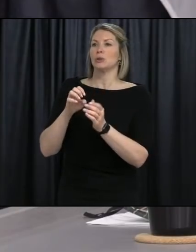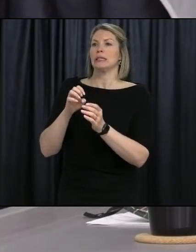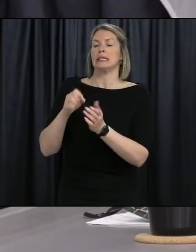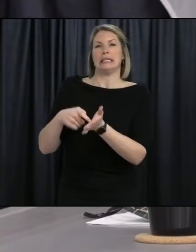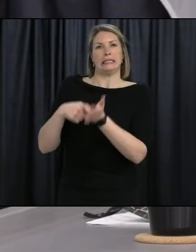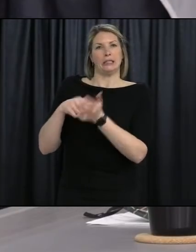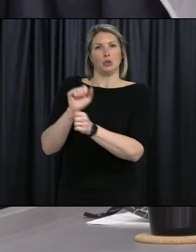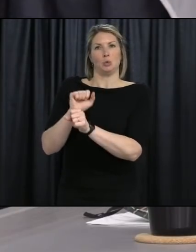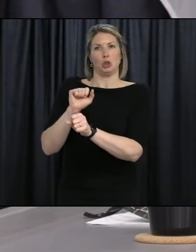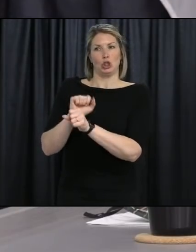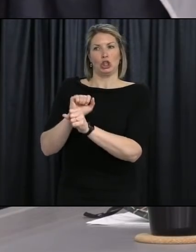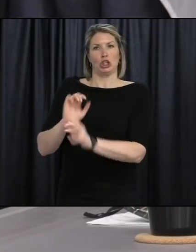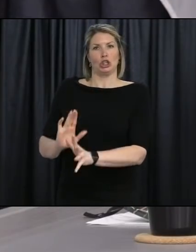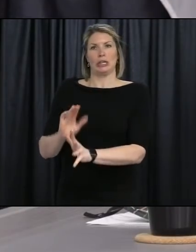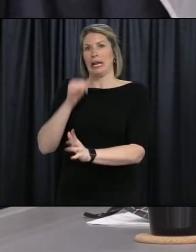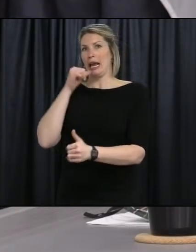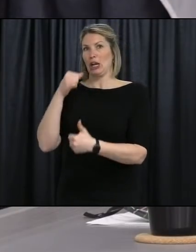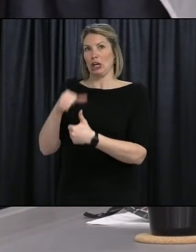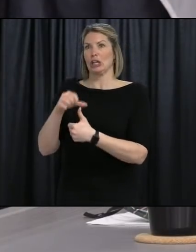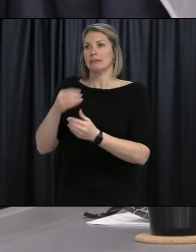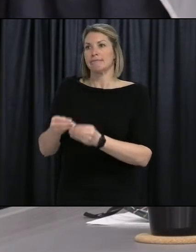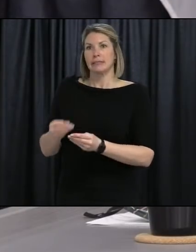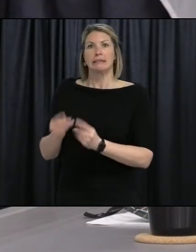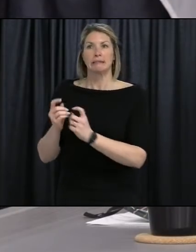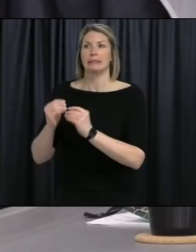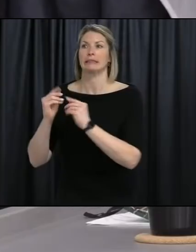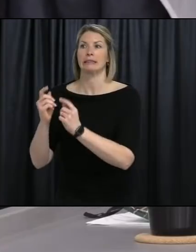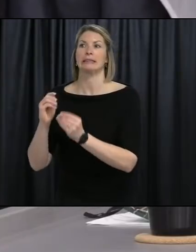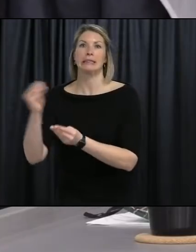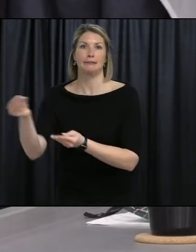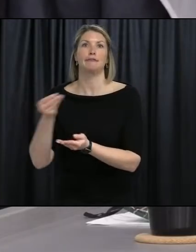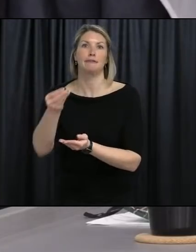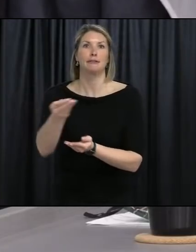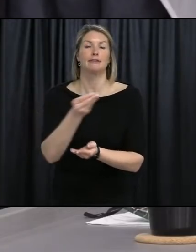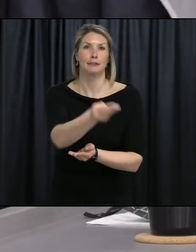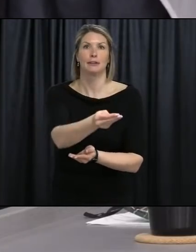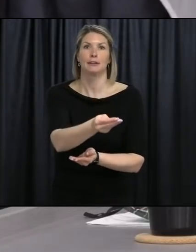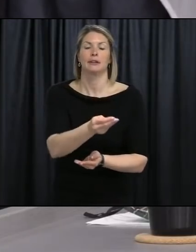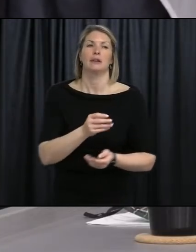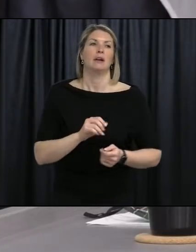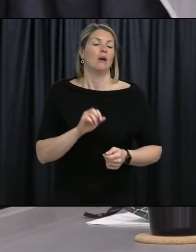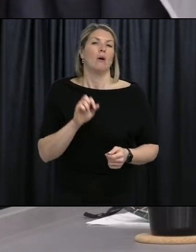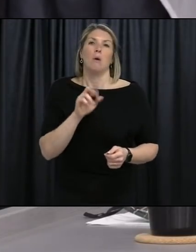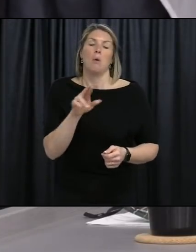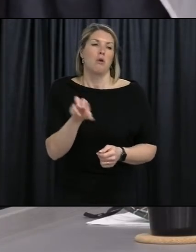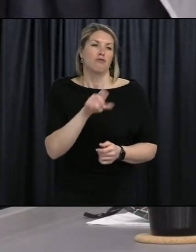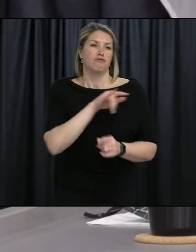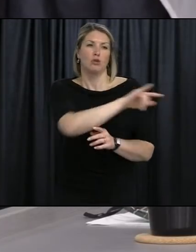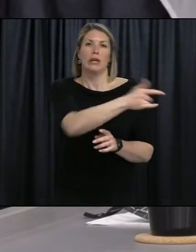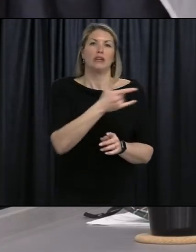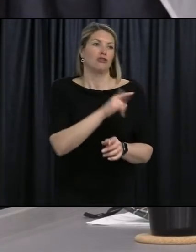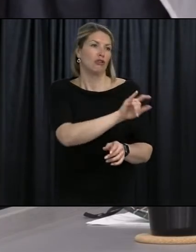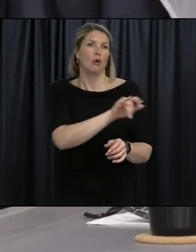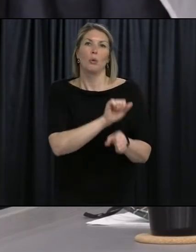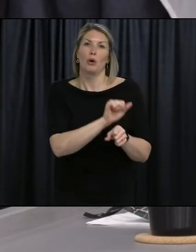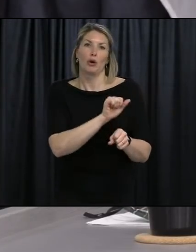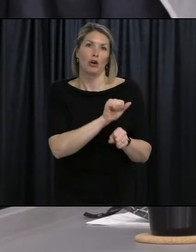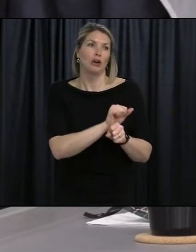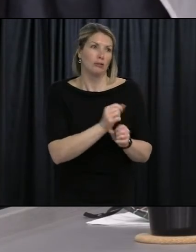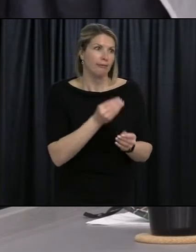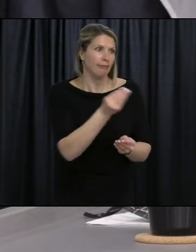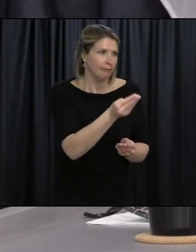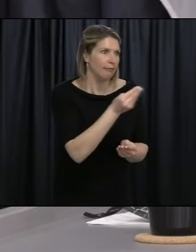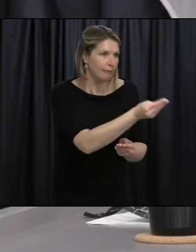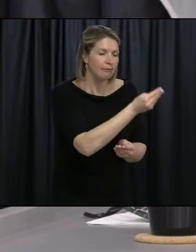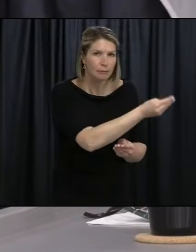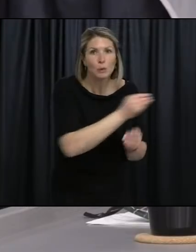entry numbers. So there are pieces of evidence that can be sought to verify these with an open call. But